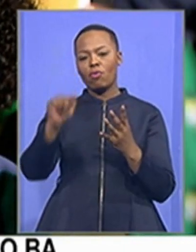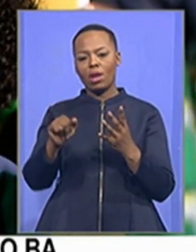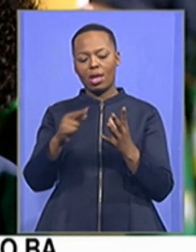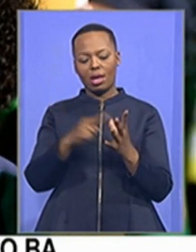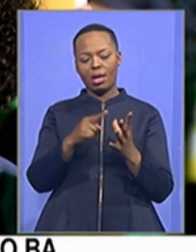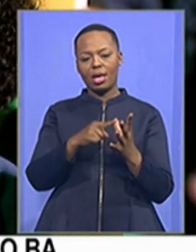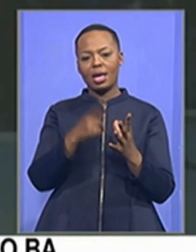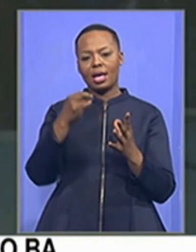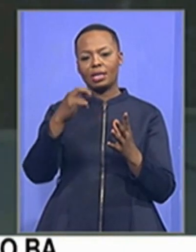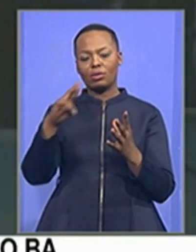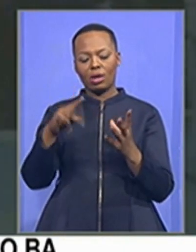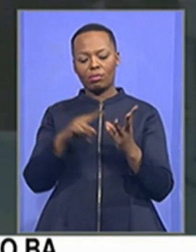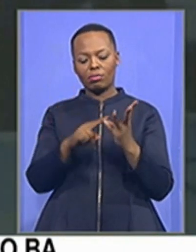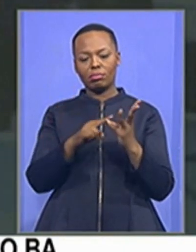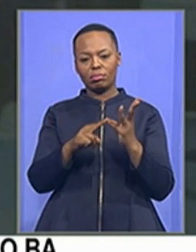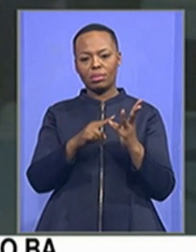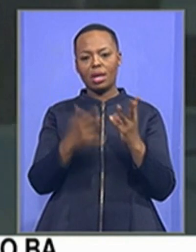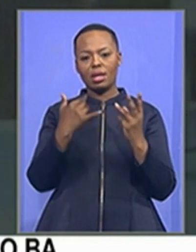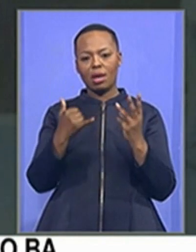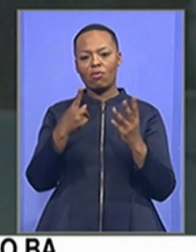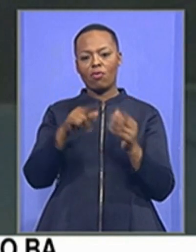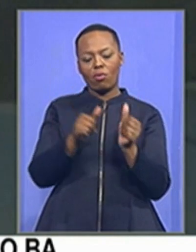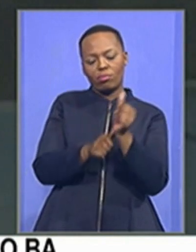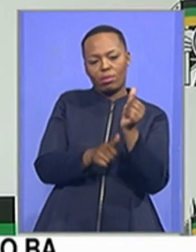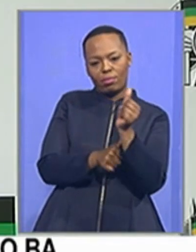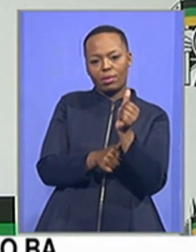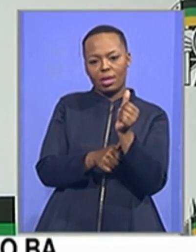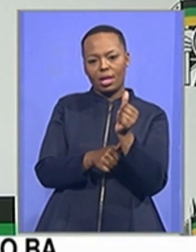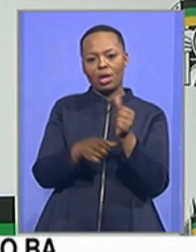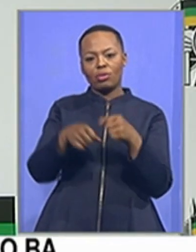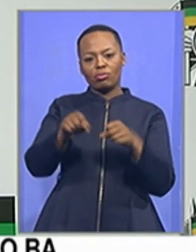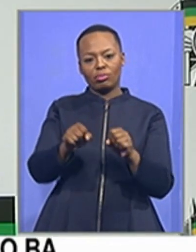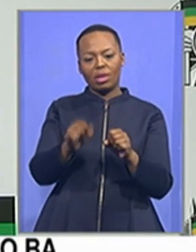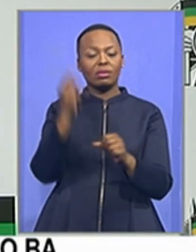ba phenkgišana la maemo a go ba motlatsa mongwaledi mo la maemo a